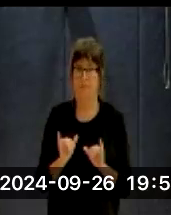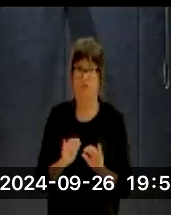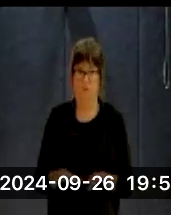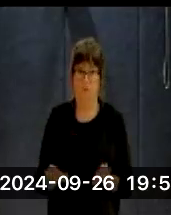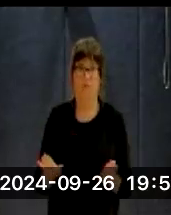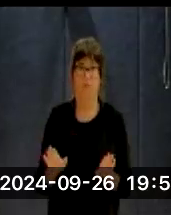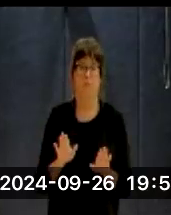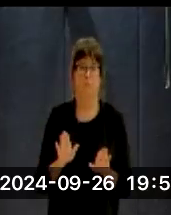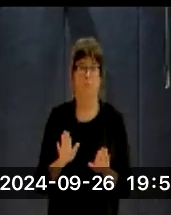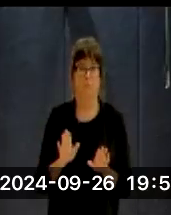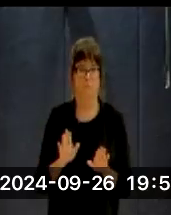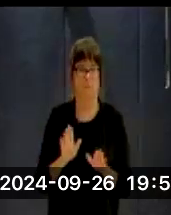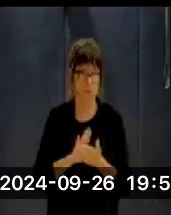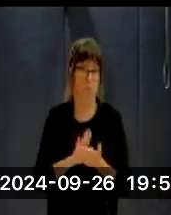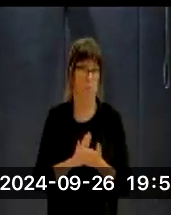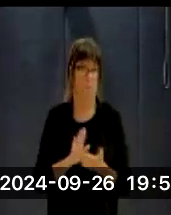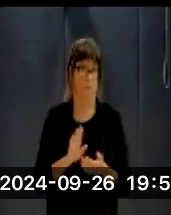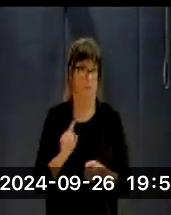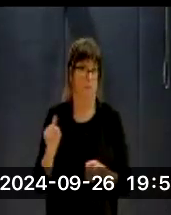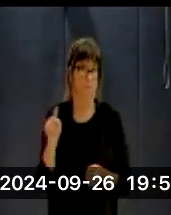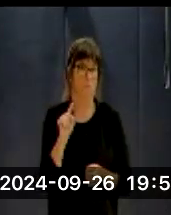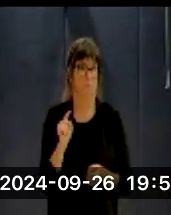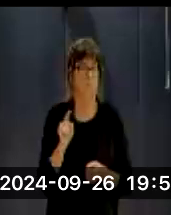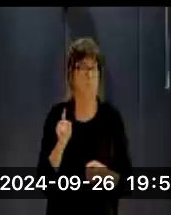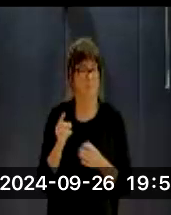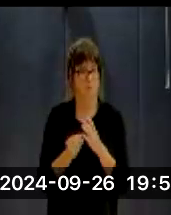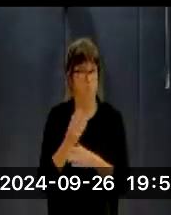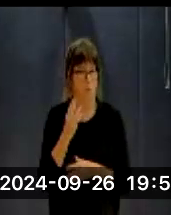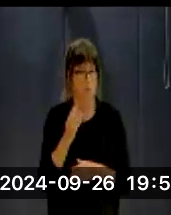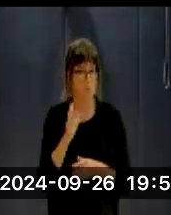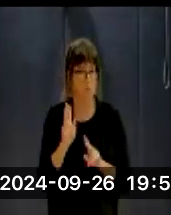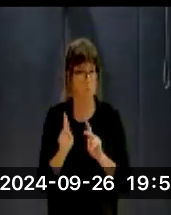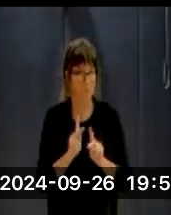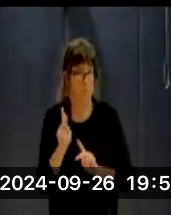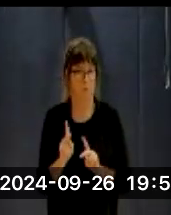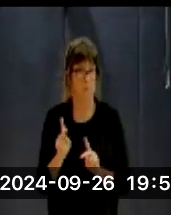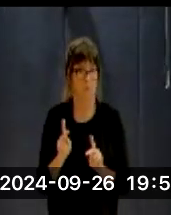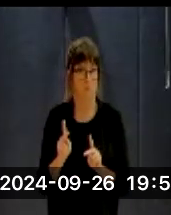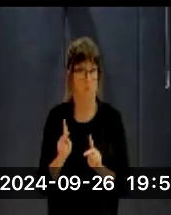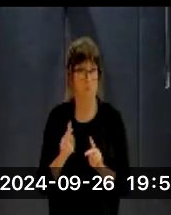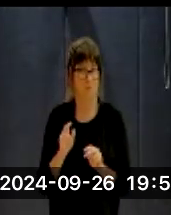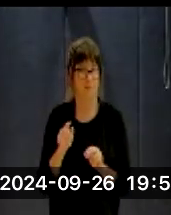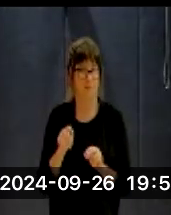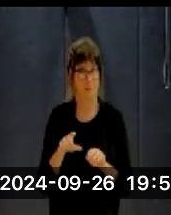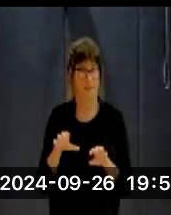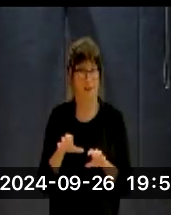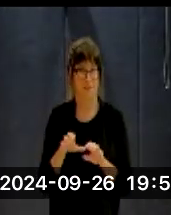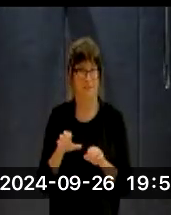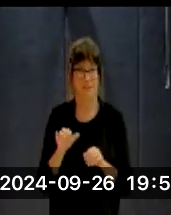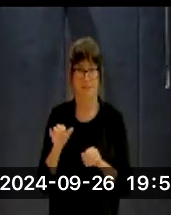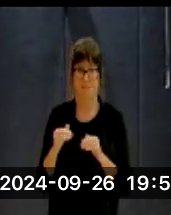way the schools are behaving. These are grown people that are acting almost as immature as the students that they're